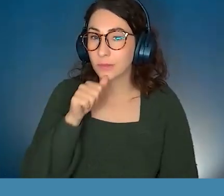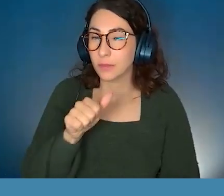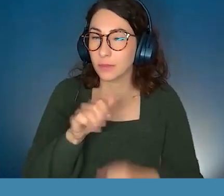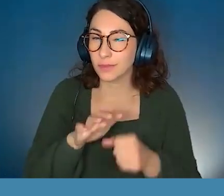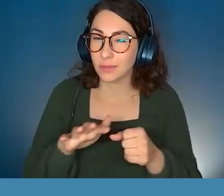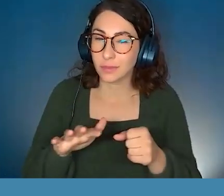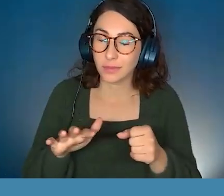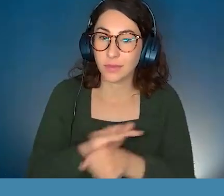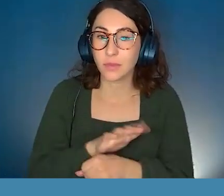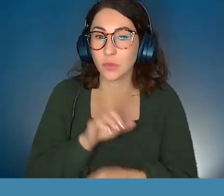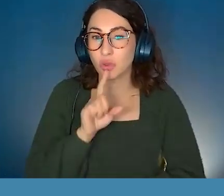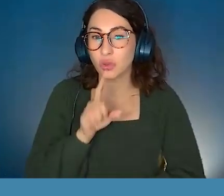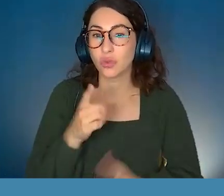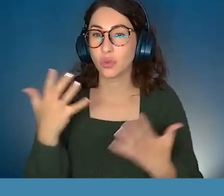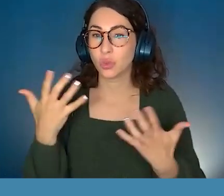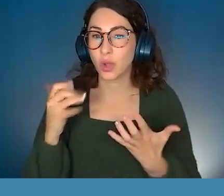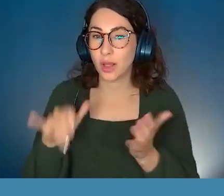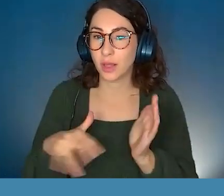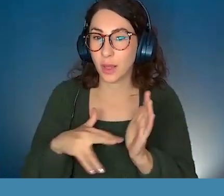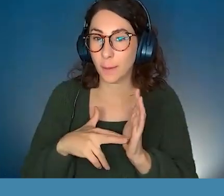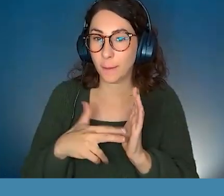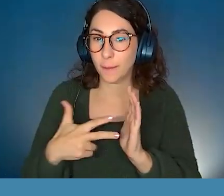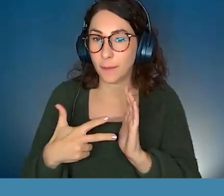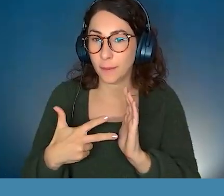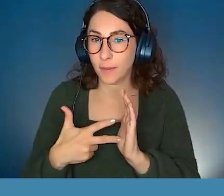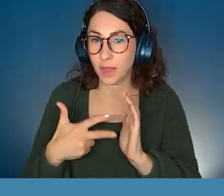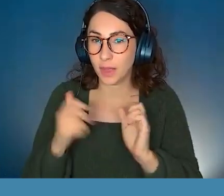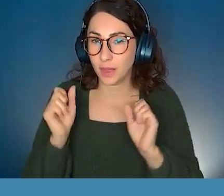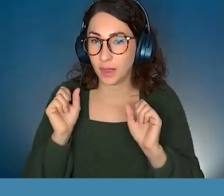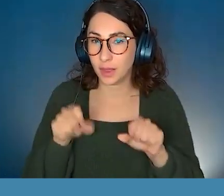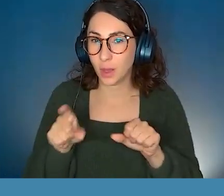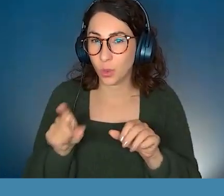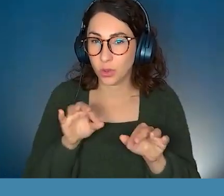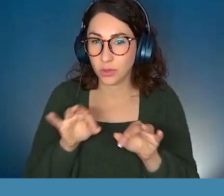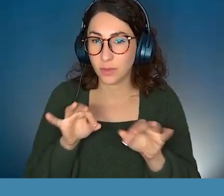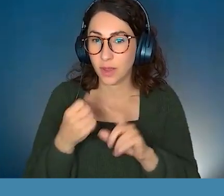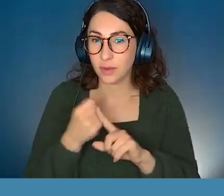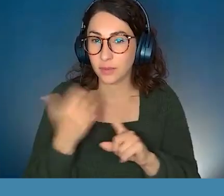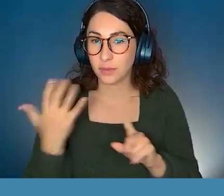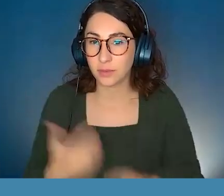about what you mean. Can I get some more information about the question?